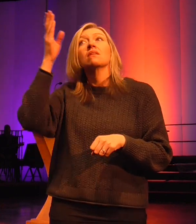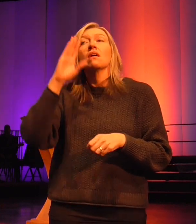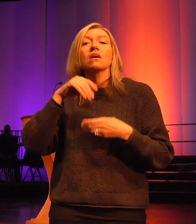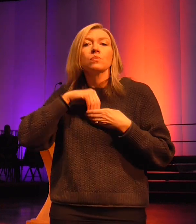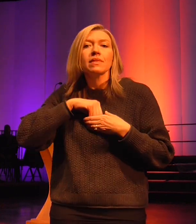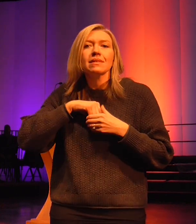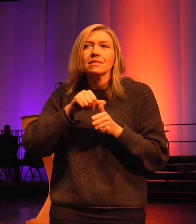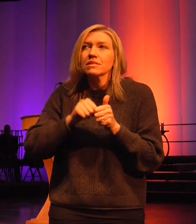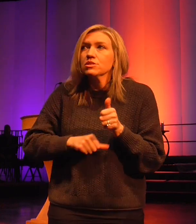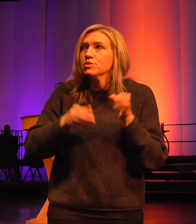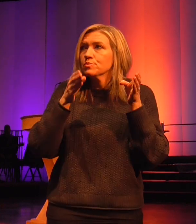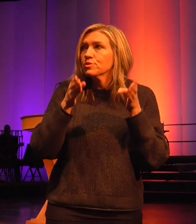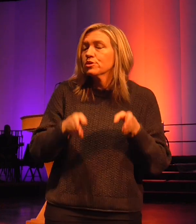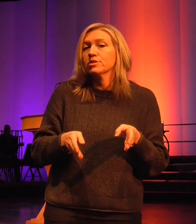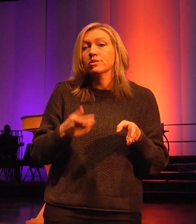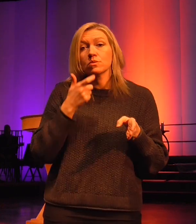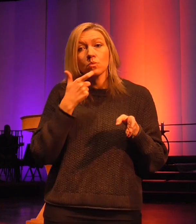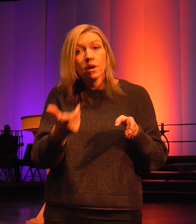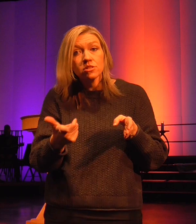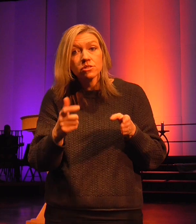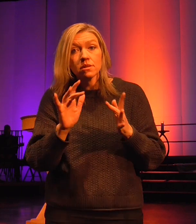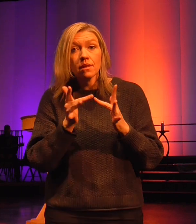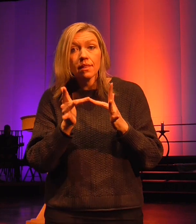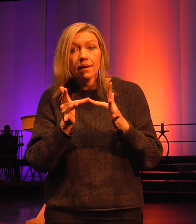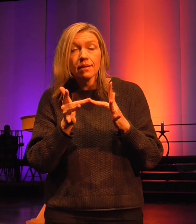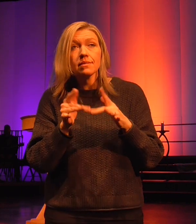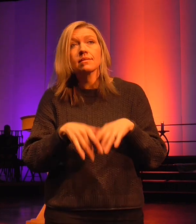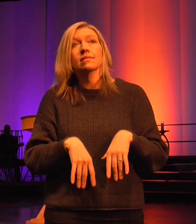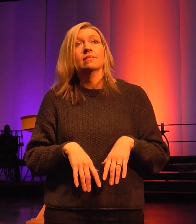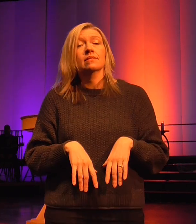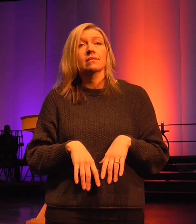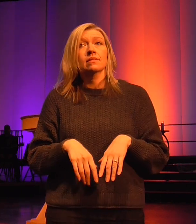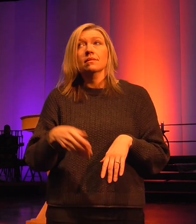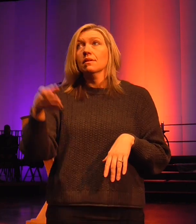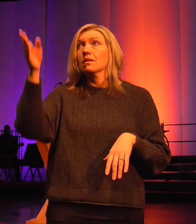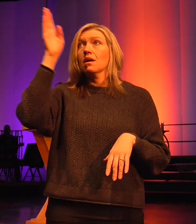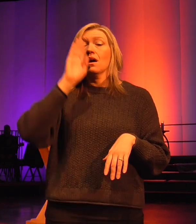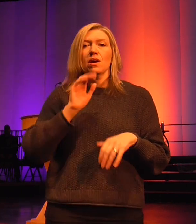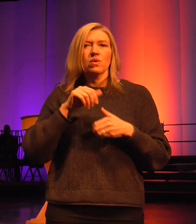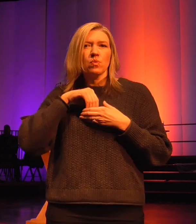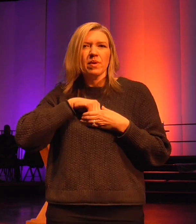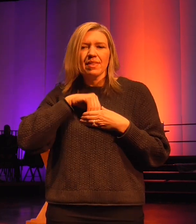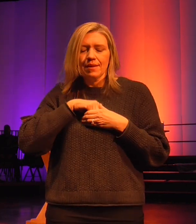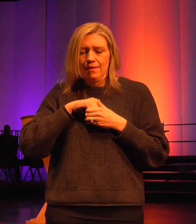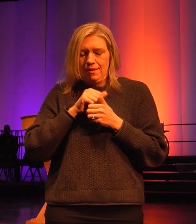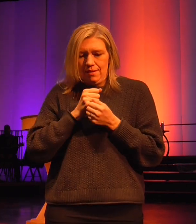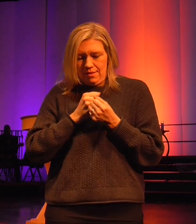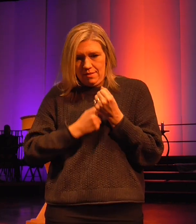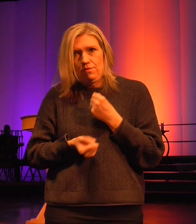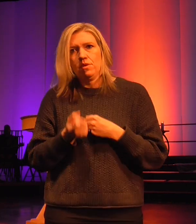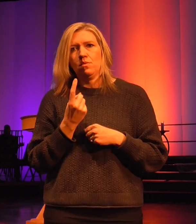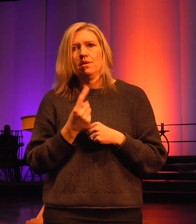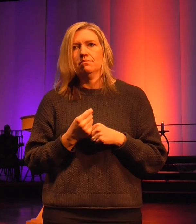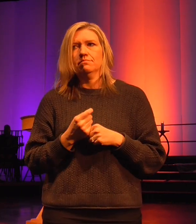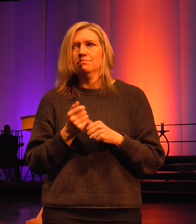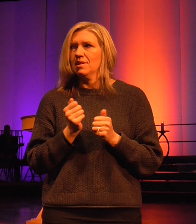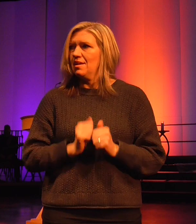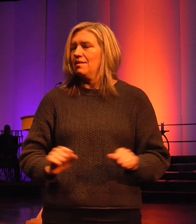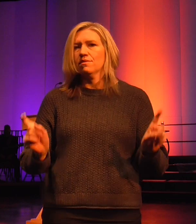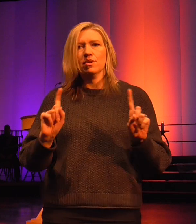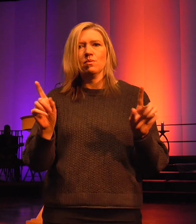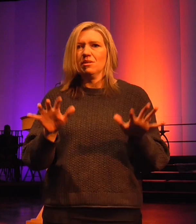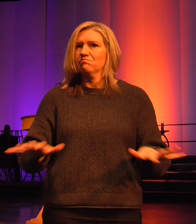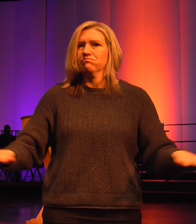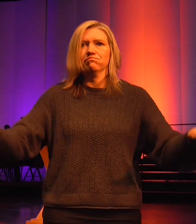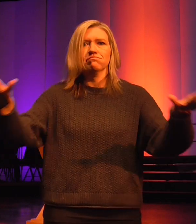person who is watching online. God is within everyone,